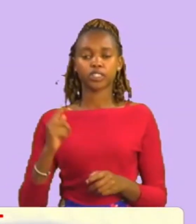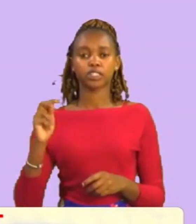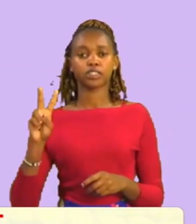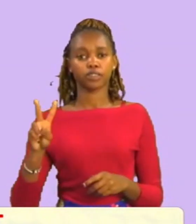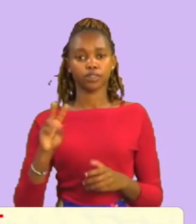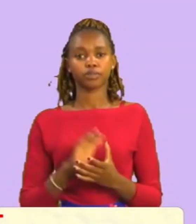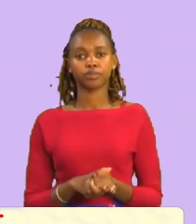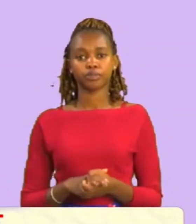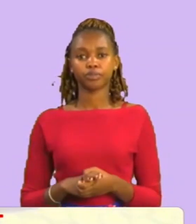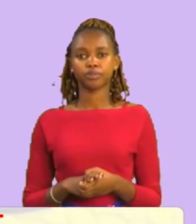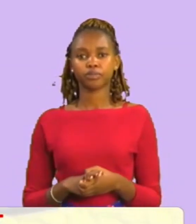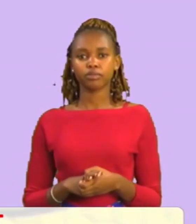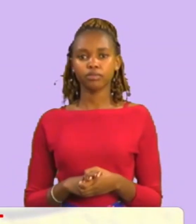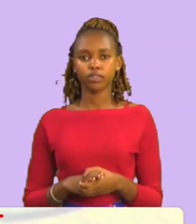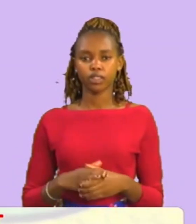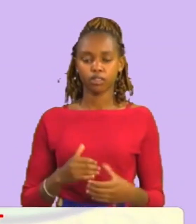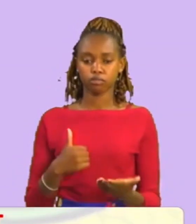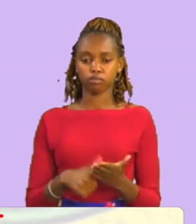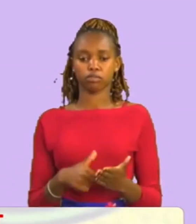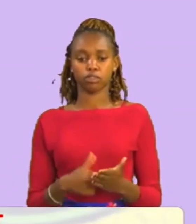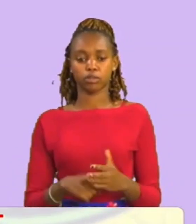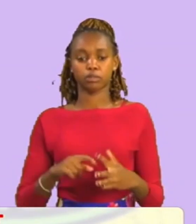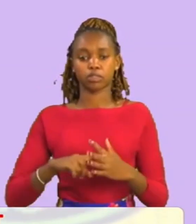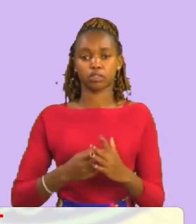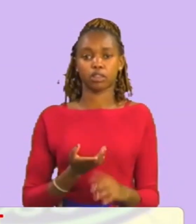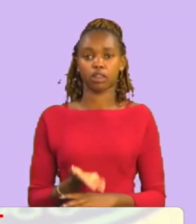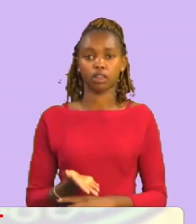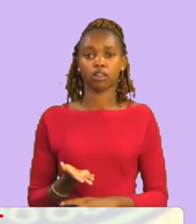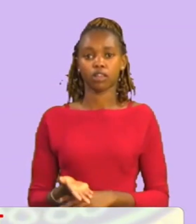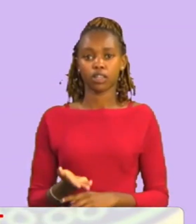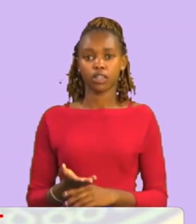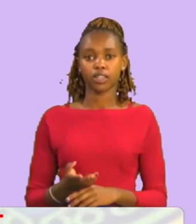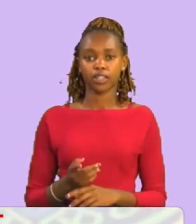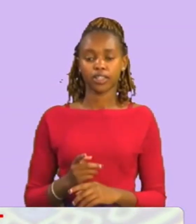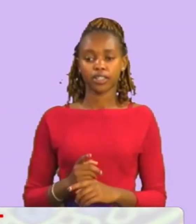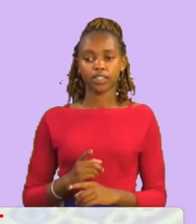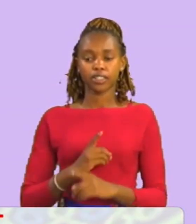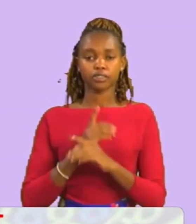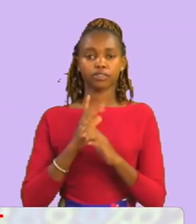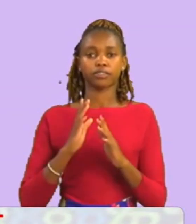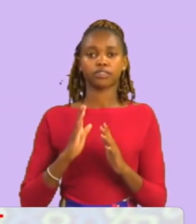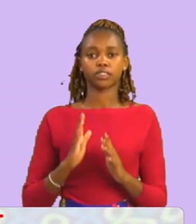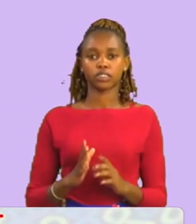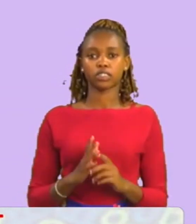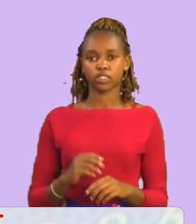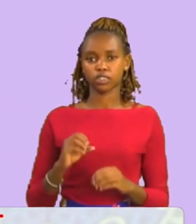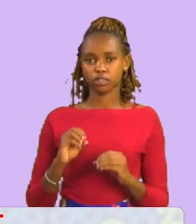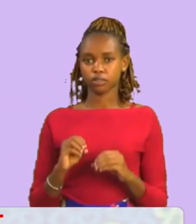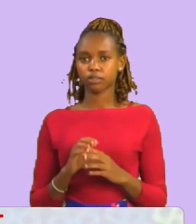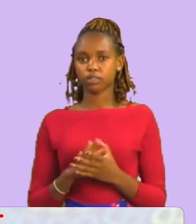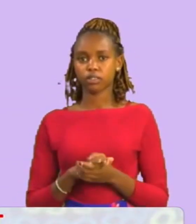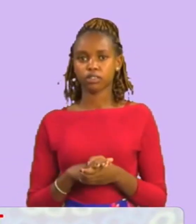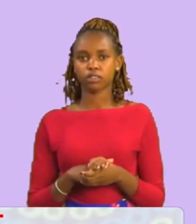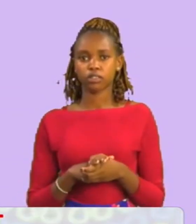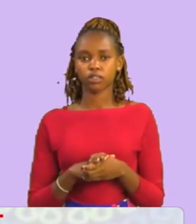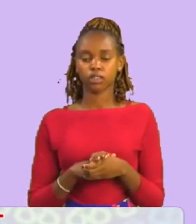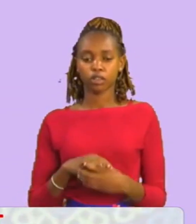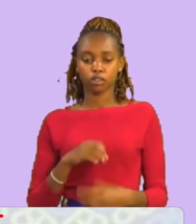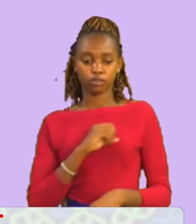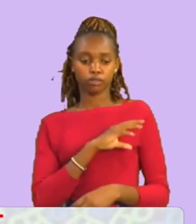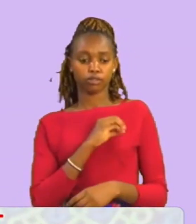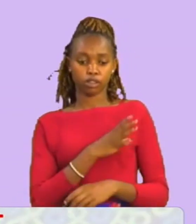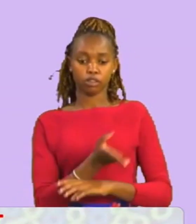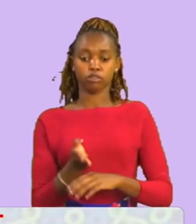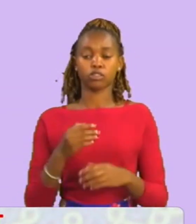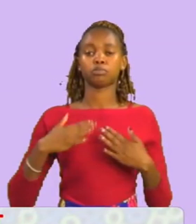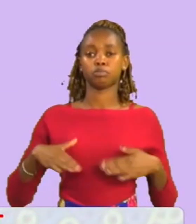My friend, anaona mashida zake hadi hapo. Wewe unasema undefeated. This guy is undefeated. And that is, let me tell you, watu kama hao ndio waogope kwa maisha.